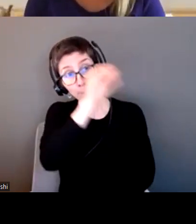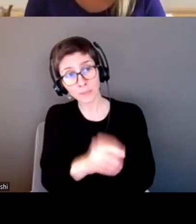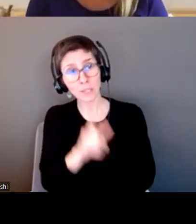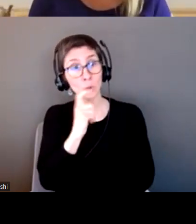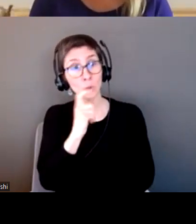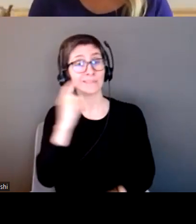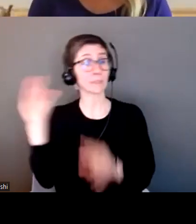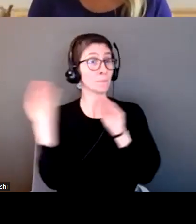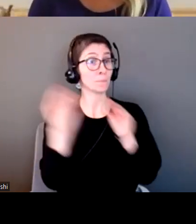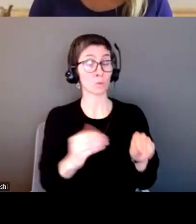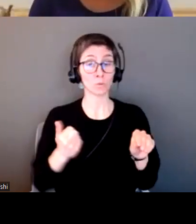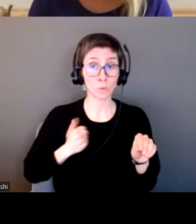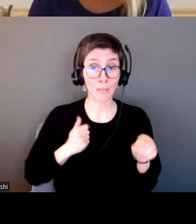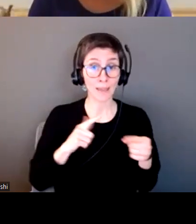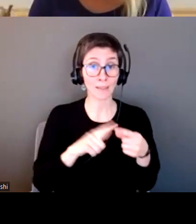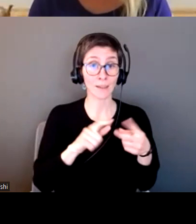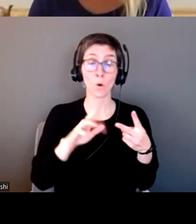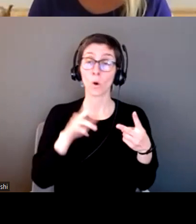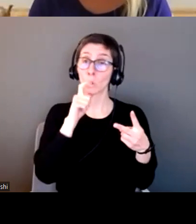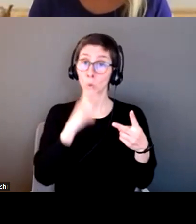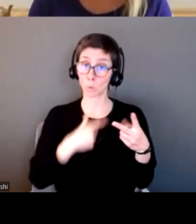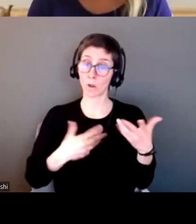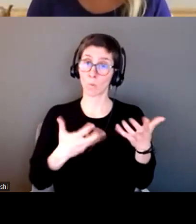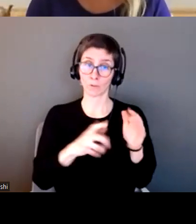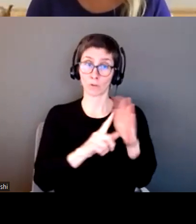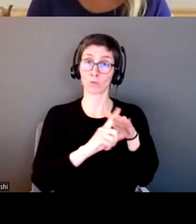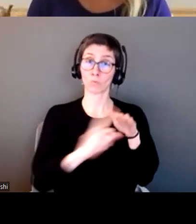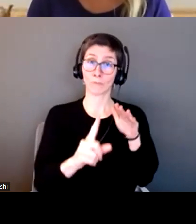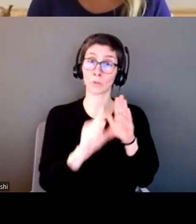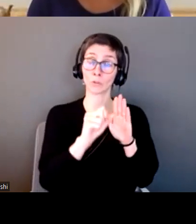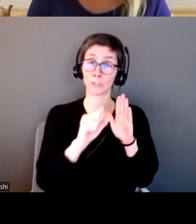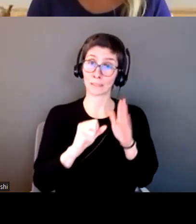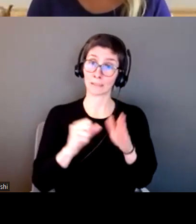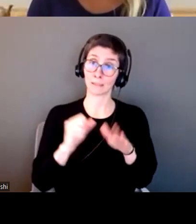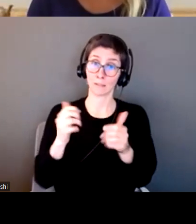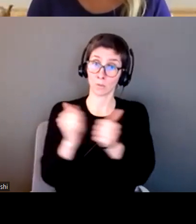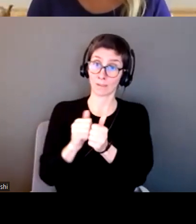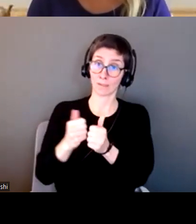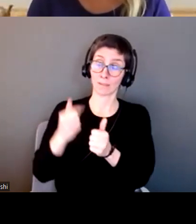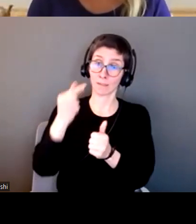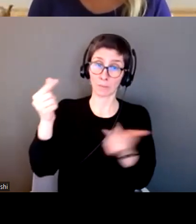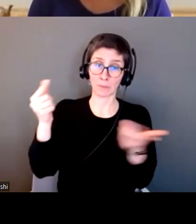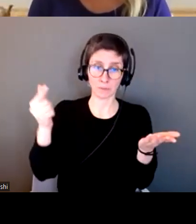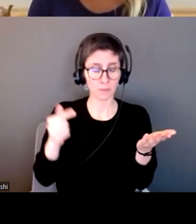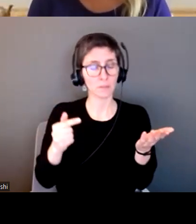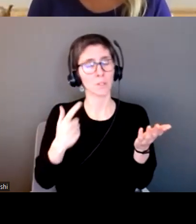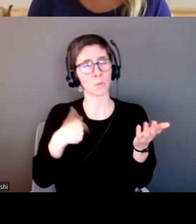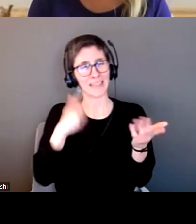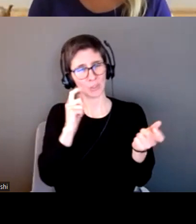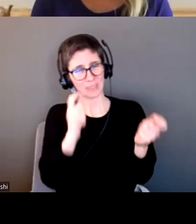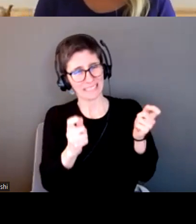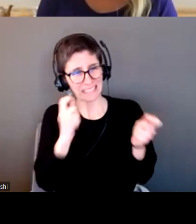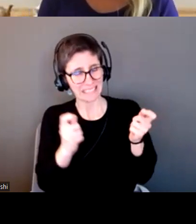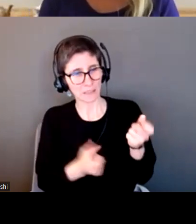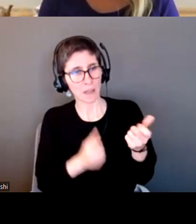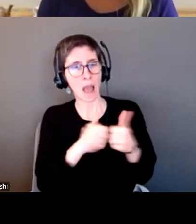status. And so we have had to adapt how we provide support and are providing translation services so